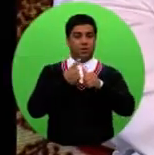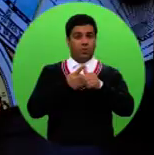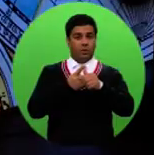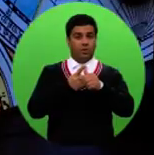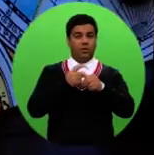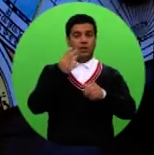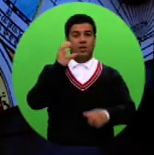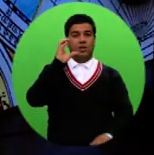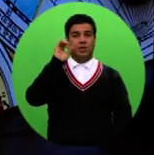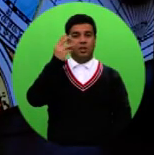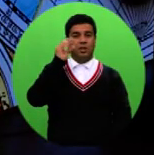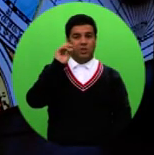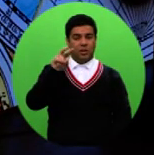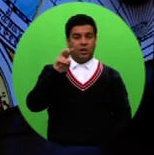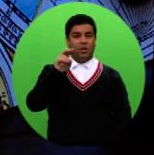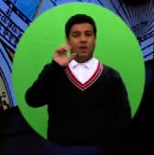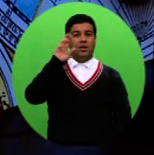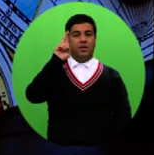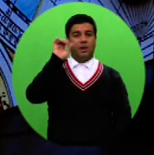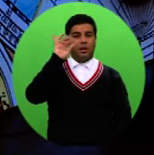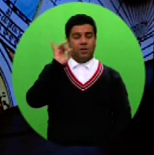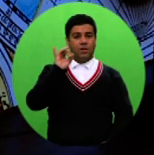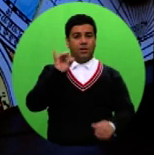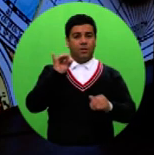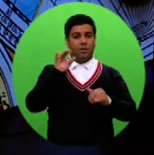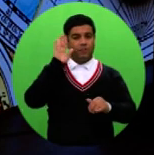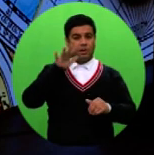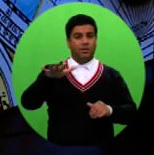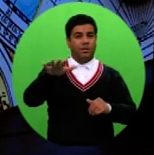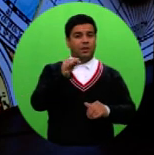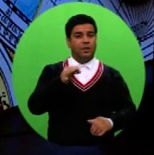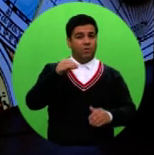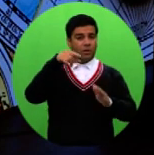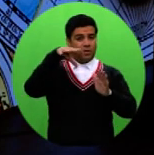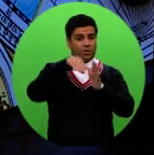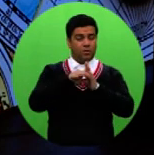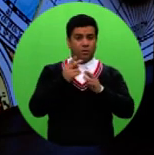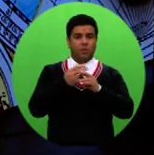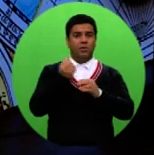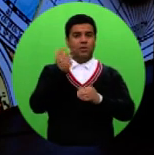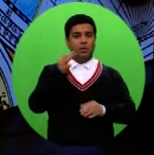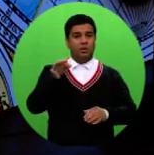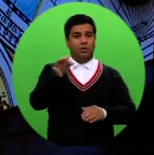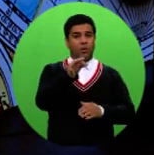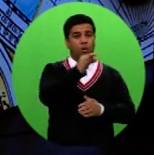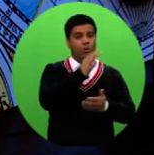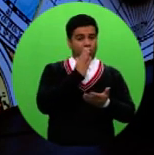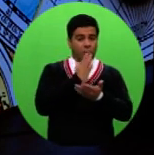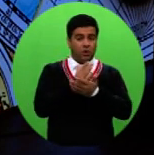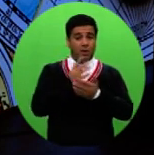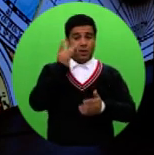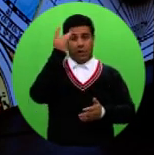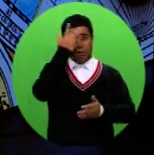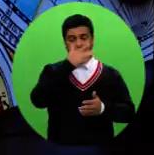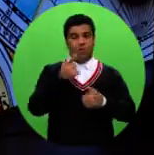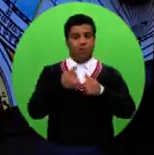orollari, Kanar orollari, Avlio Yelena oroli hamda bir qancha orollar bilan birgalikda Afrika